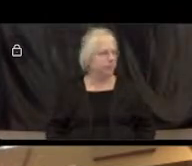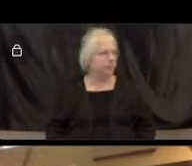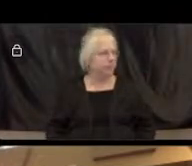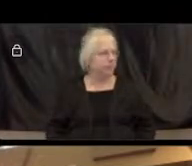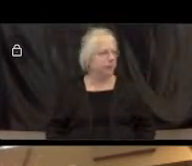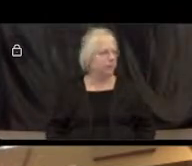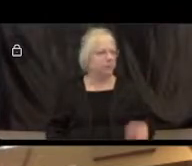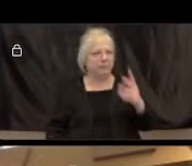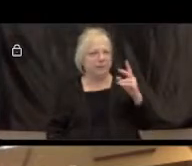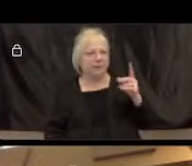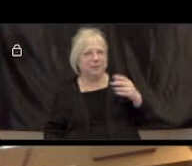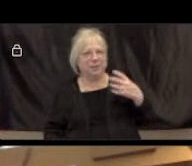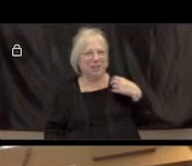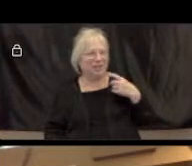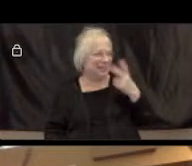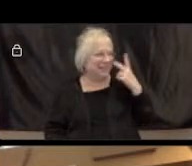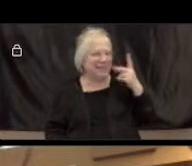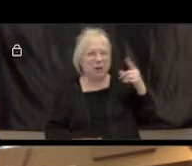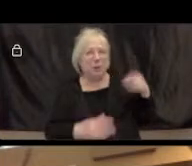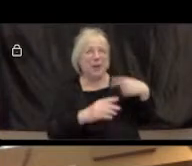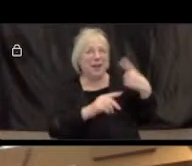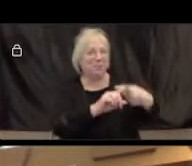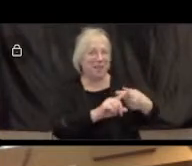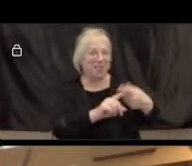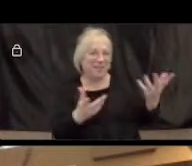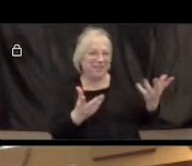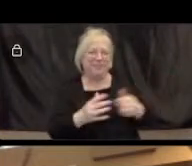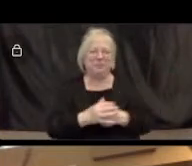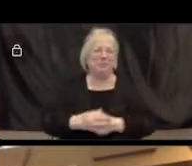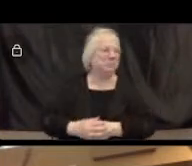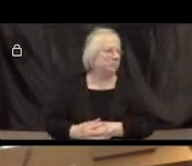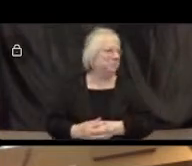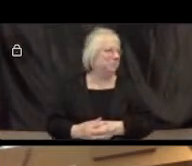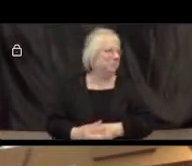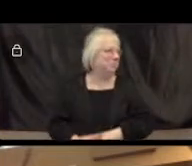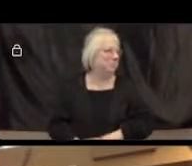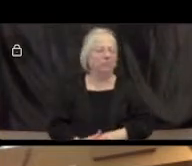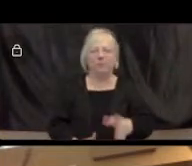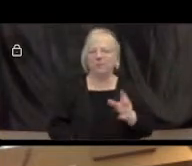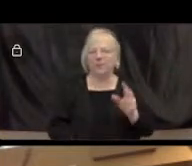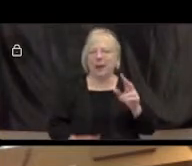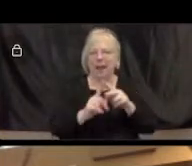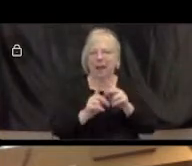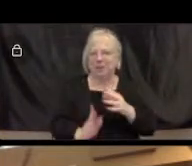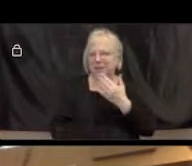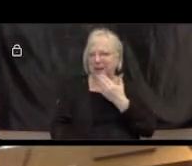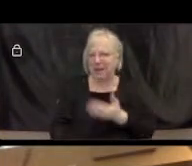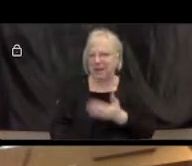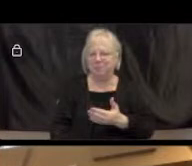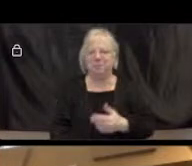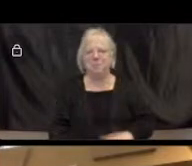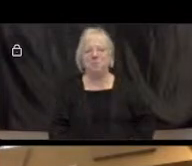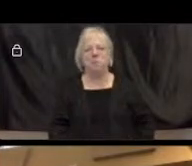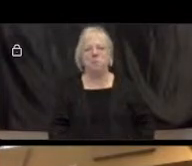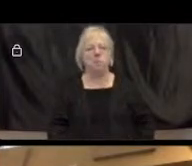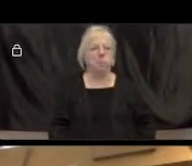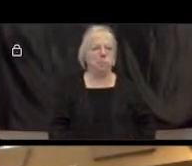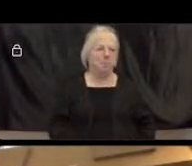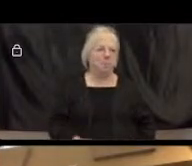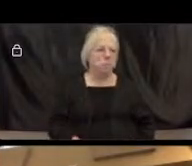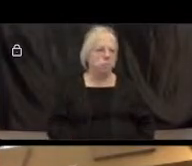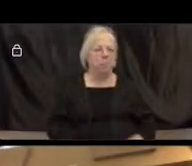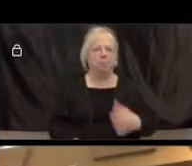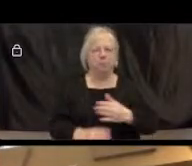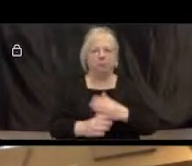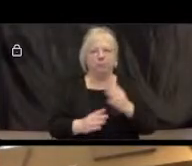See y'all next month. Is that everyone? Okay. Thank you. Thank you. That concludes the